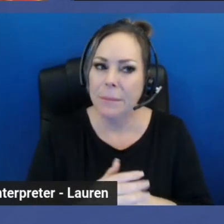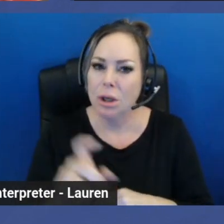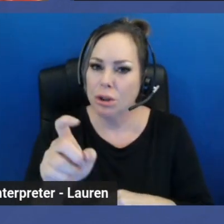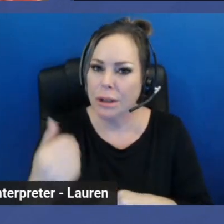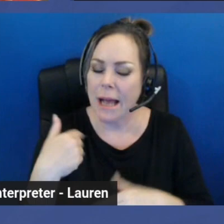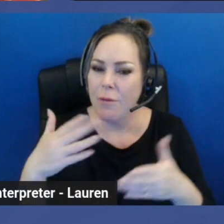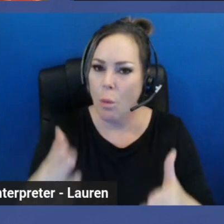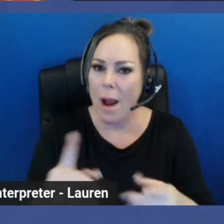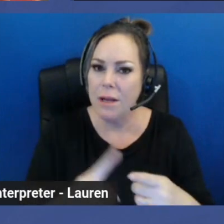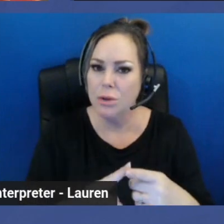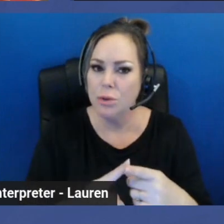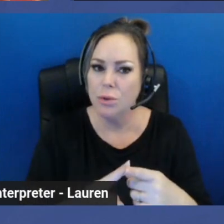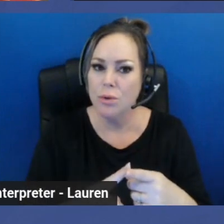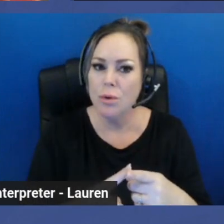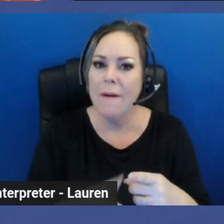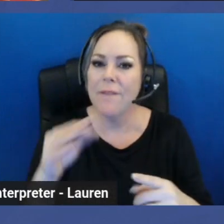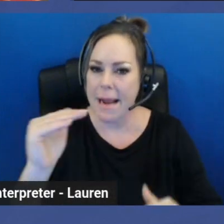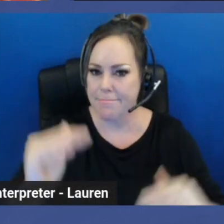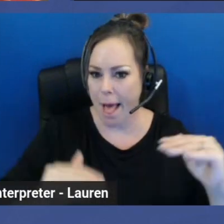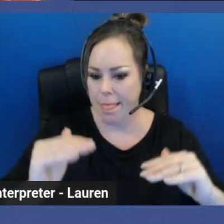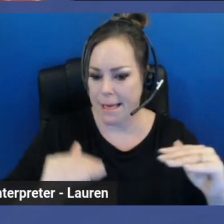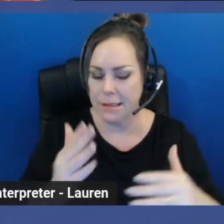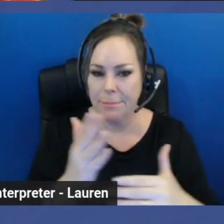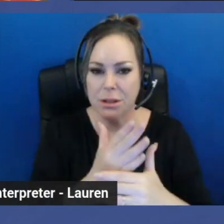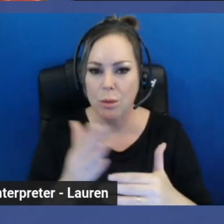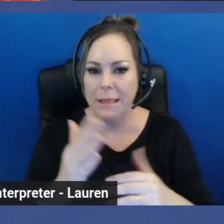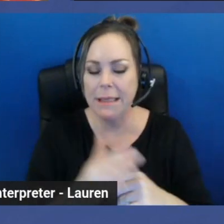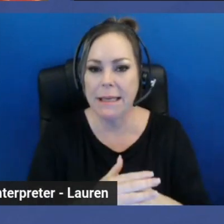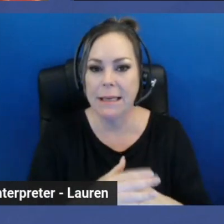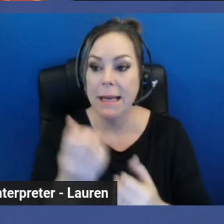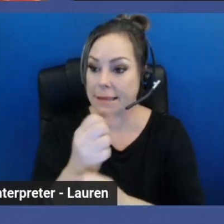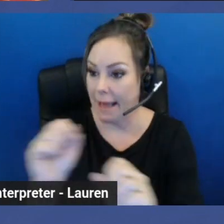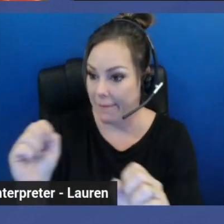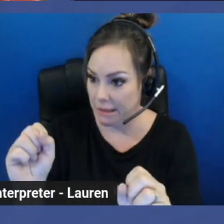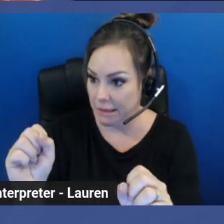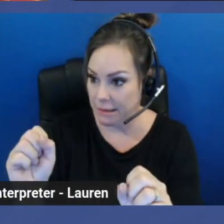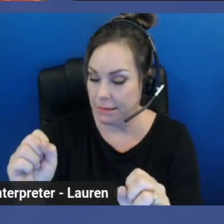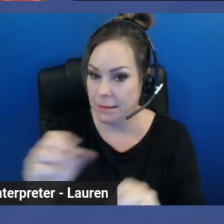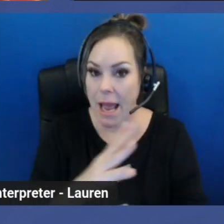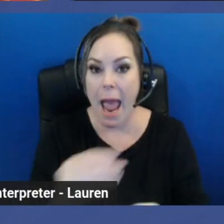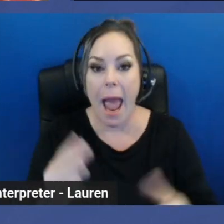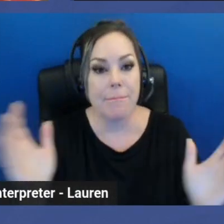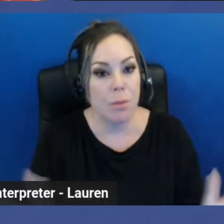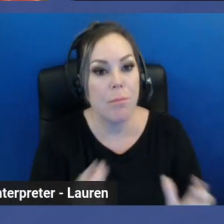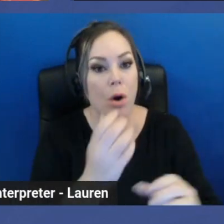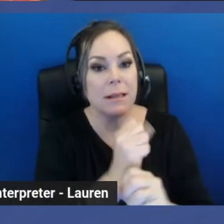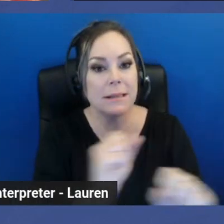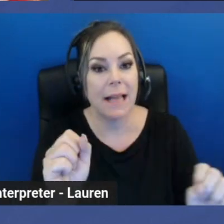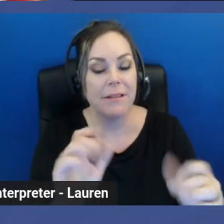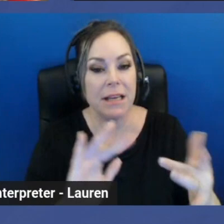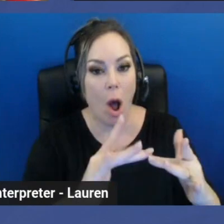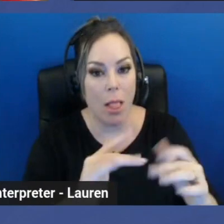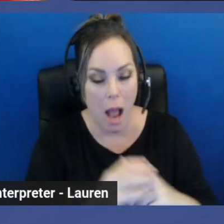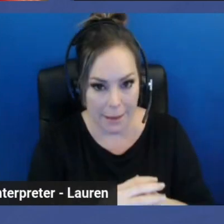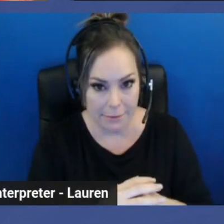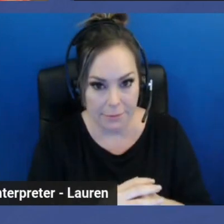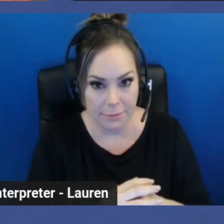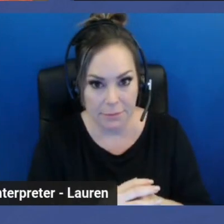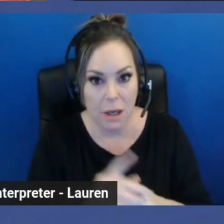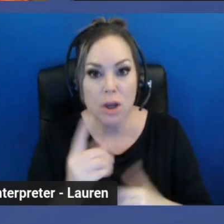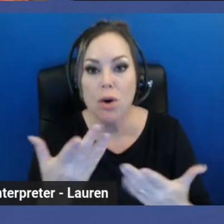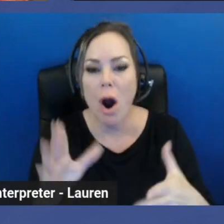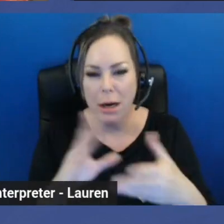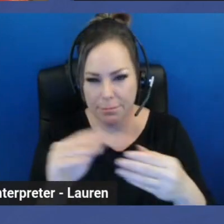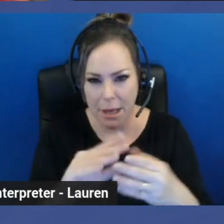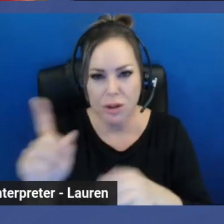should be a way to strike a balance between safety and promoting safety online, because as you've all alluded to,